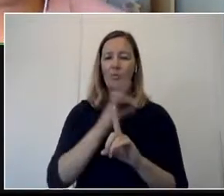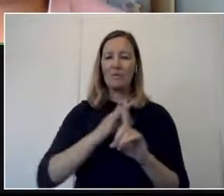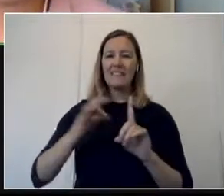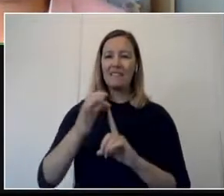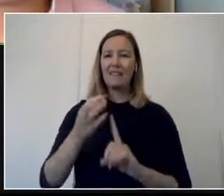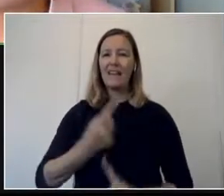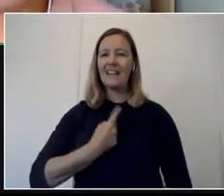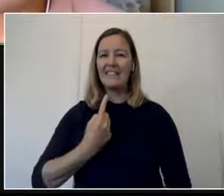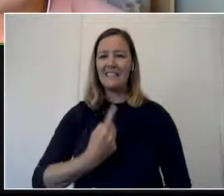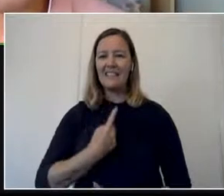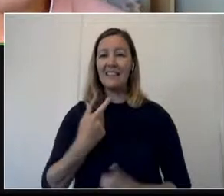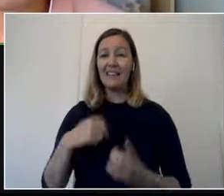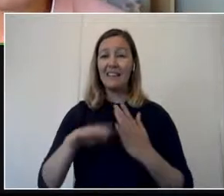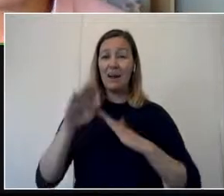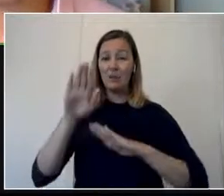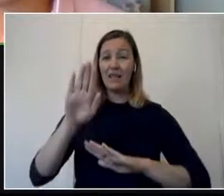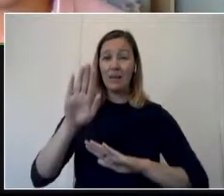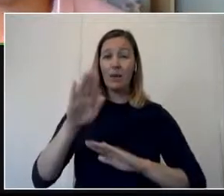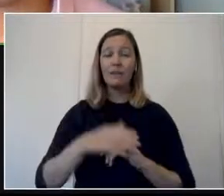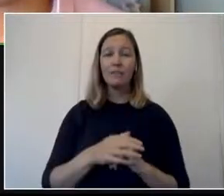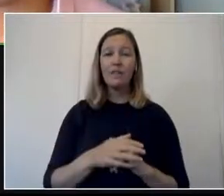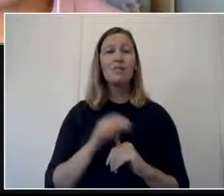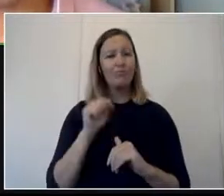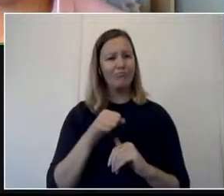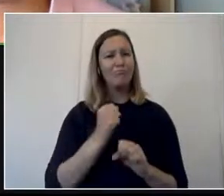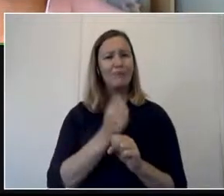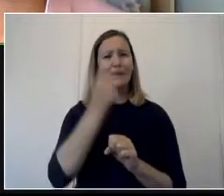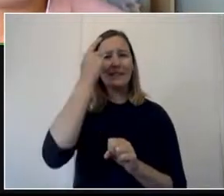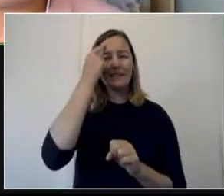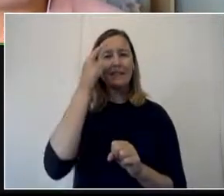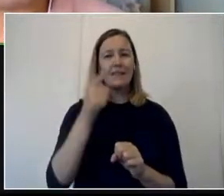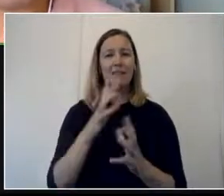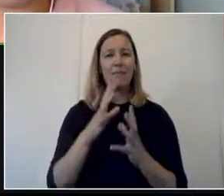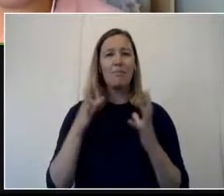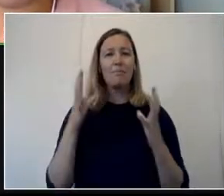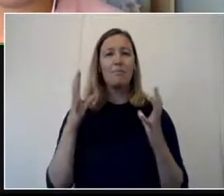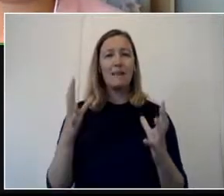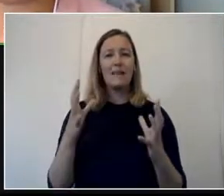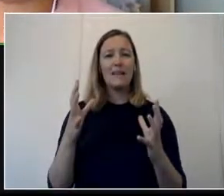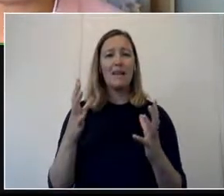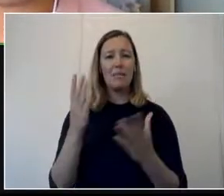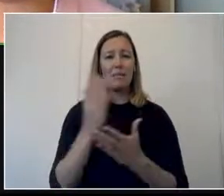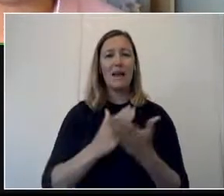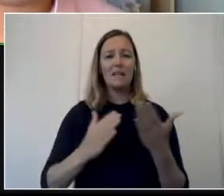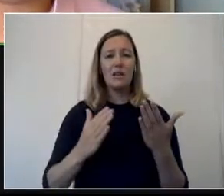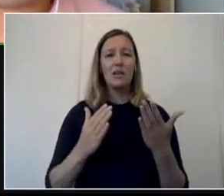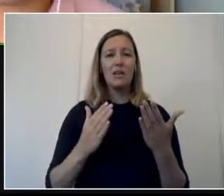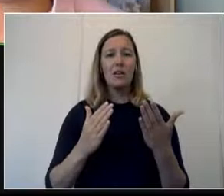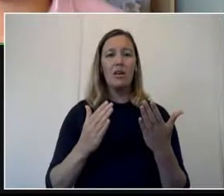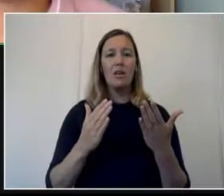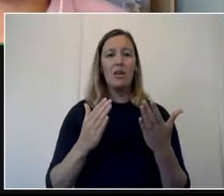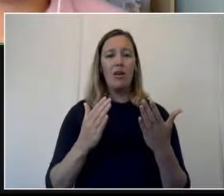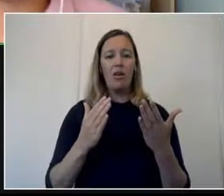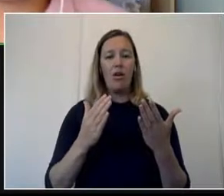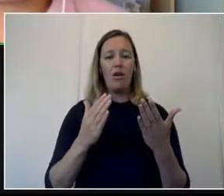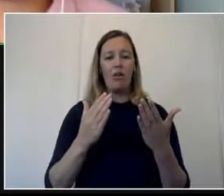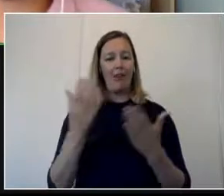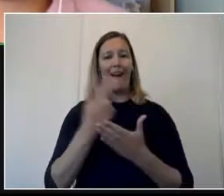makes complete sense that is a really big factor in terms of what we deem as